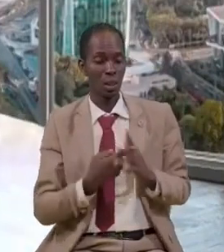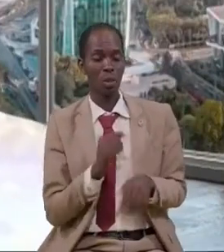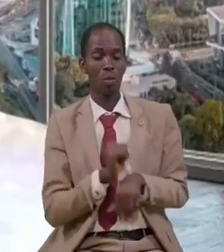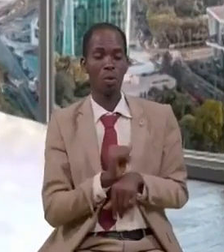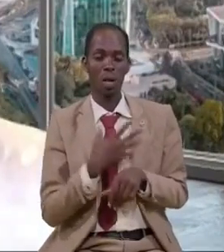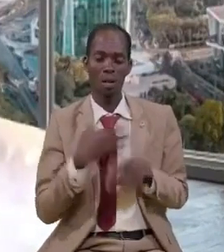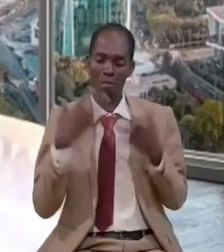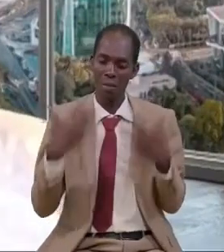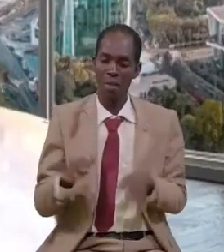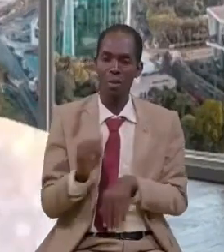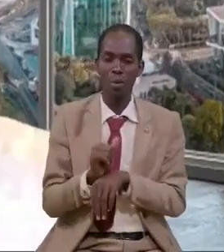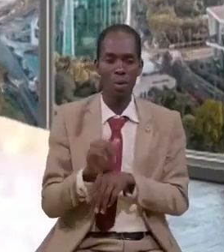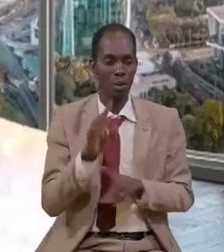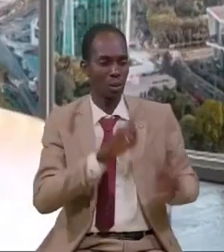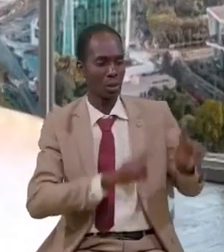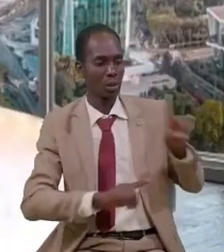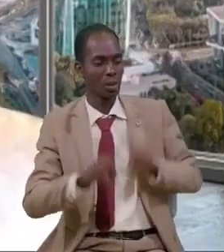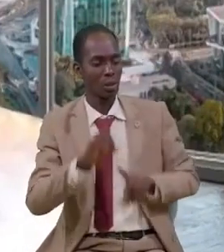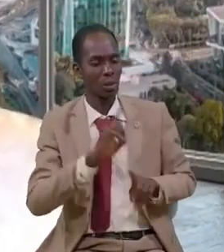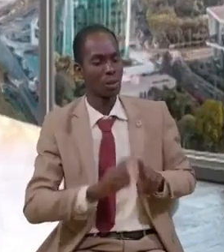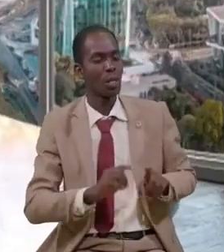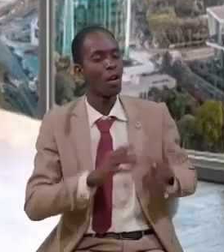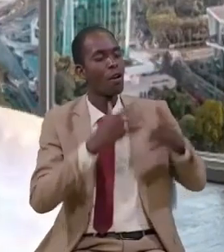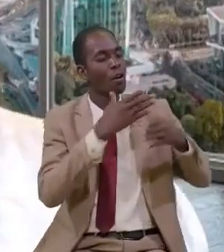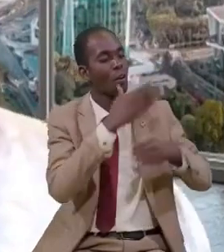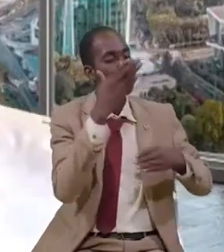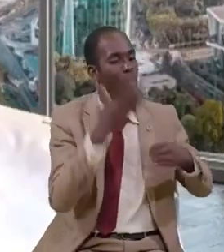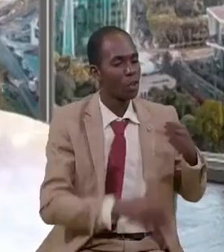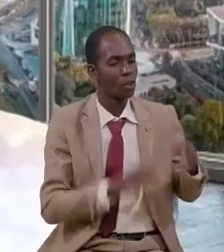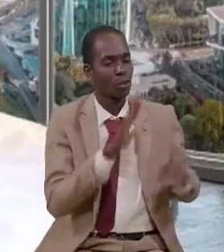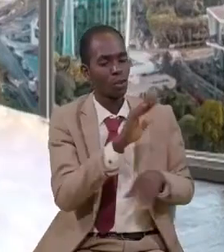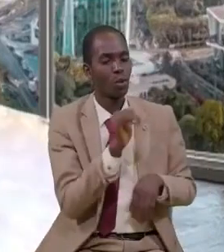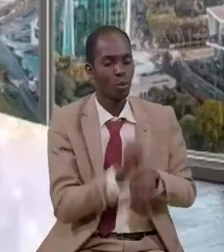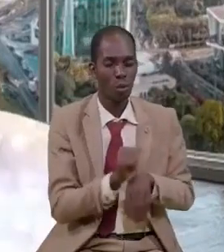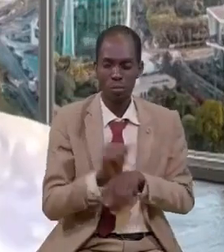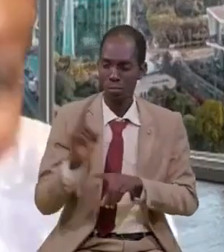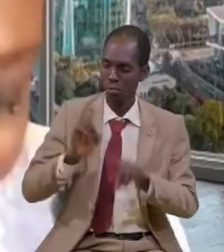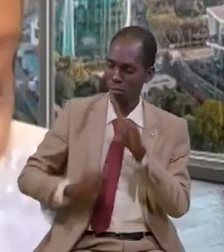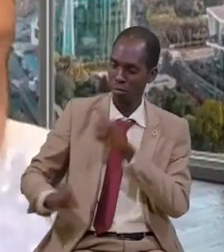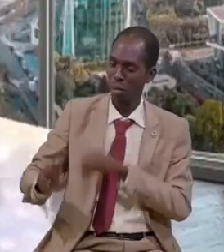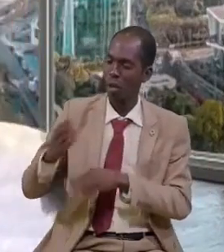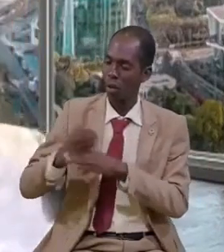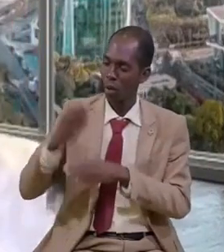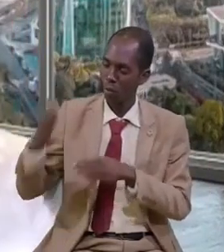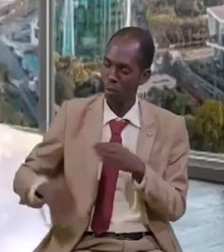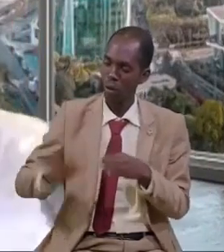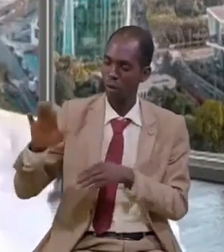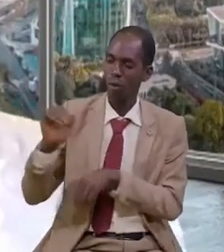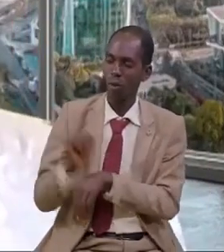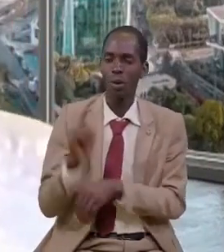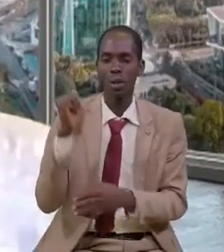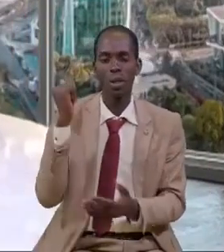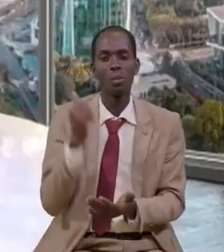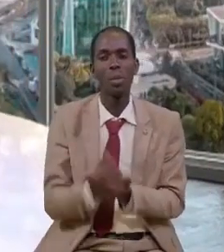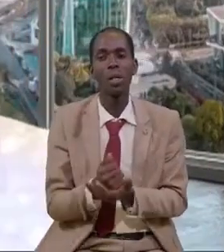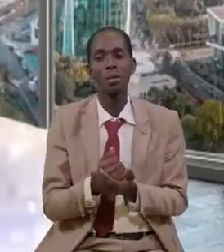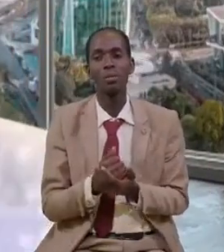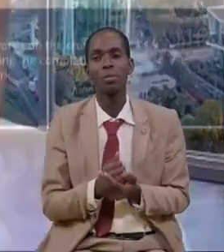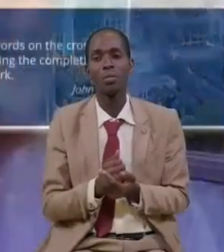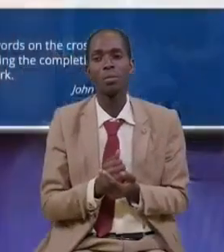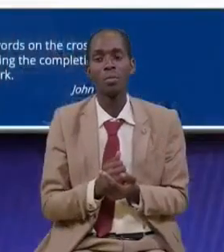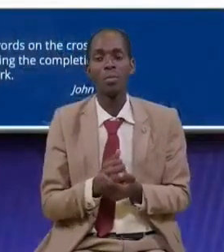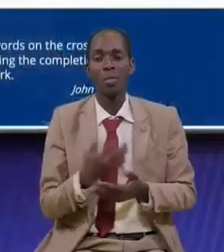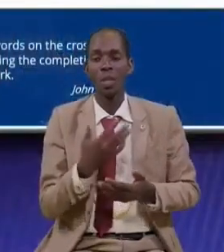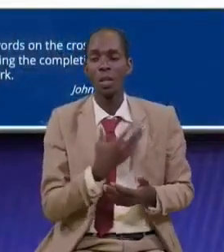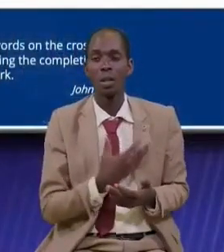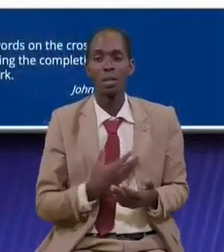somebody by you, complete your task. Tell your neighbor, complete your task. Amen. Having said this, we're going to dive